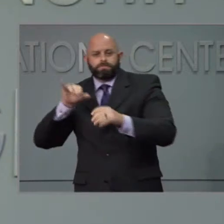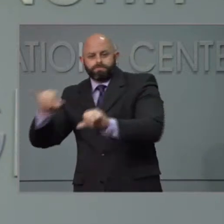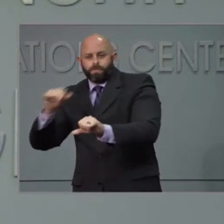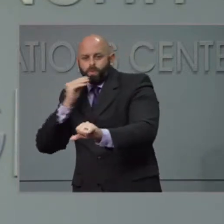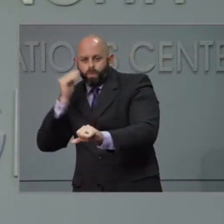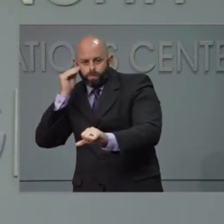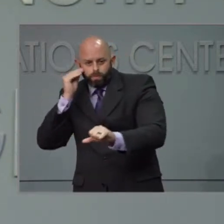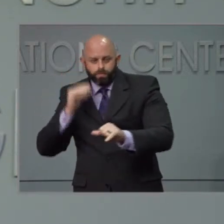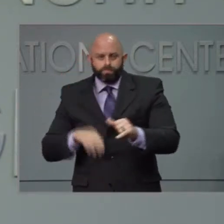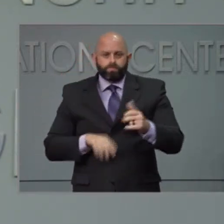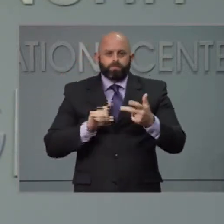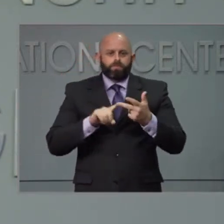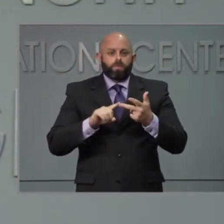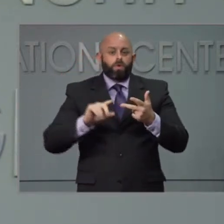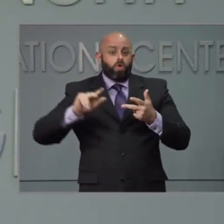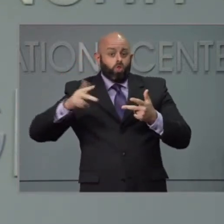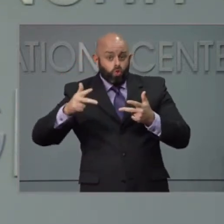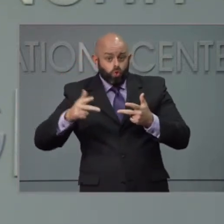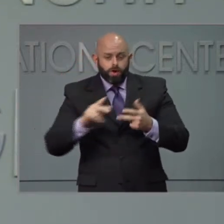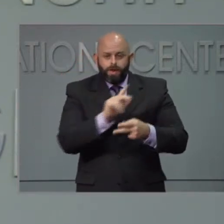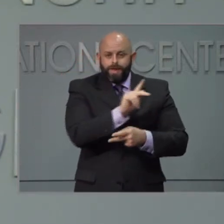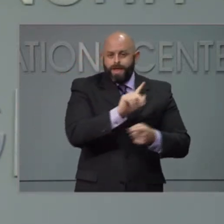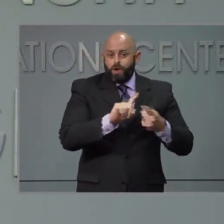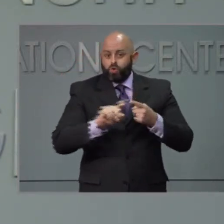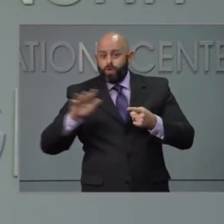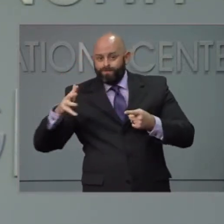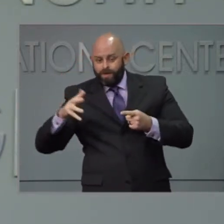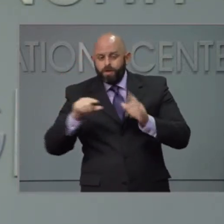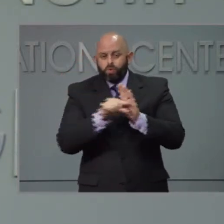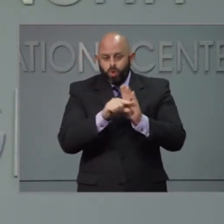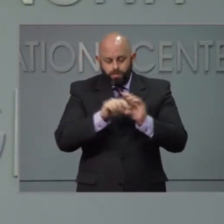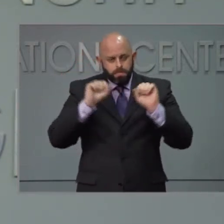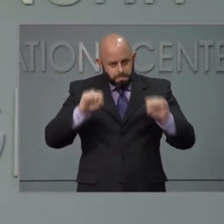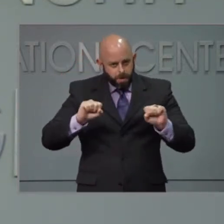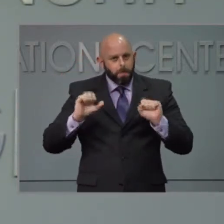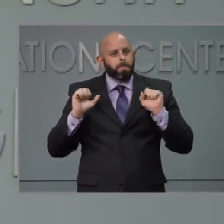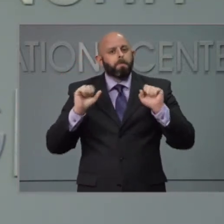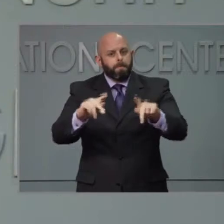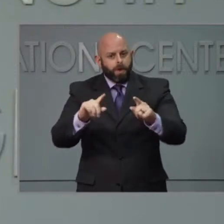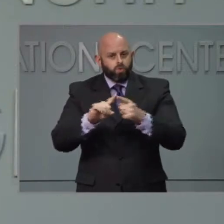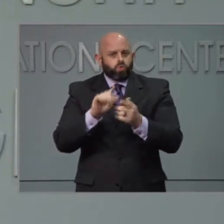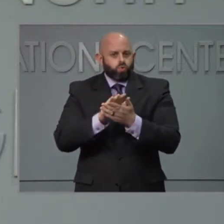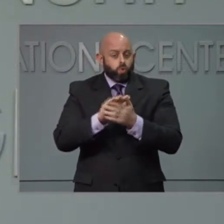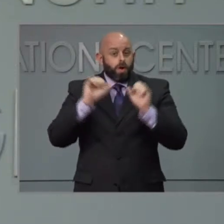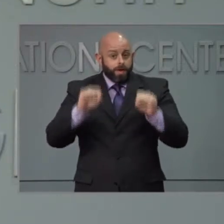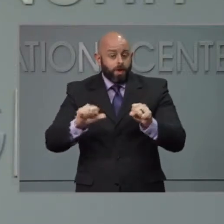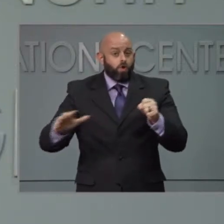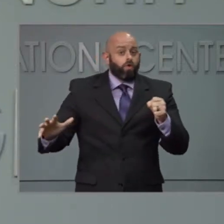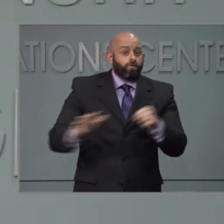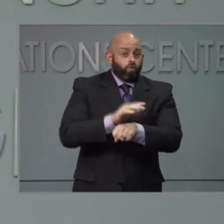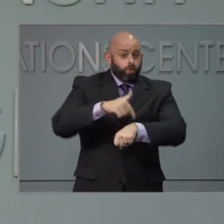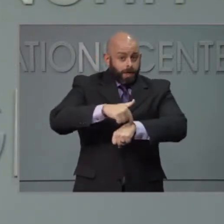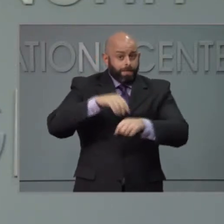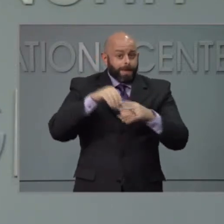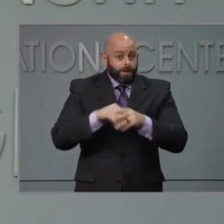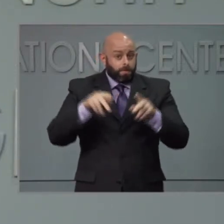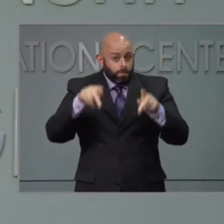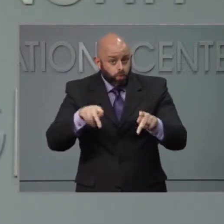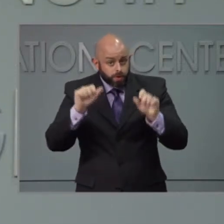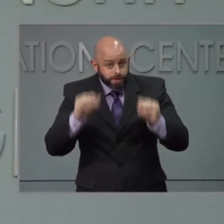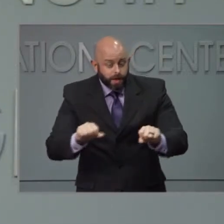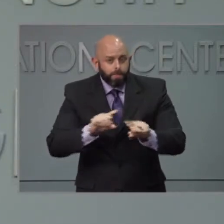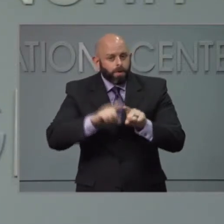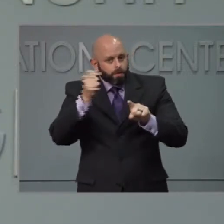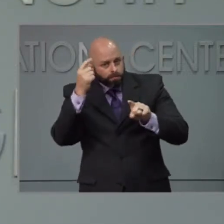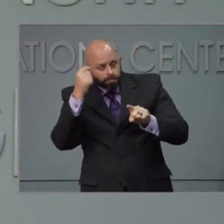the third option is allowing K through 5 to be able to go back to school fully in person, but with